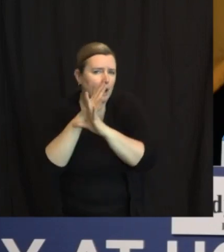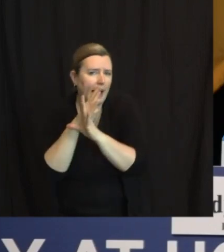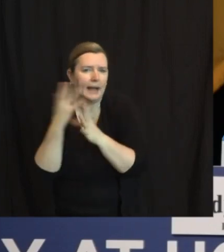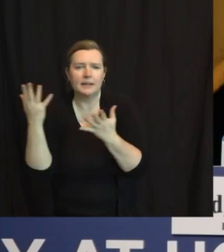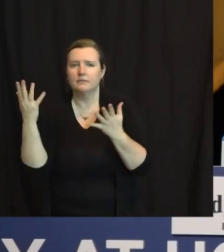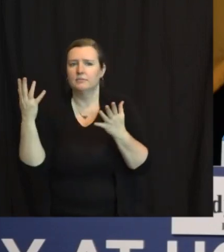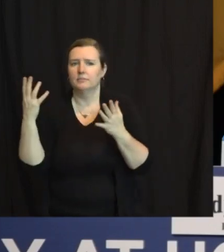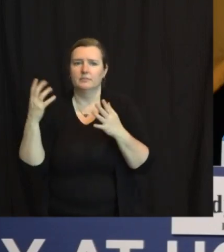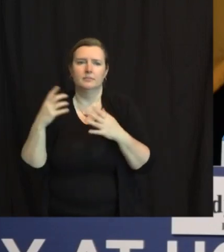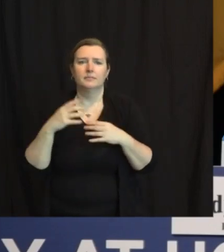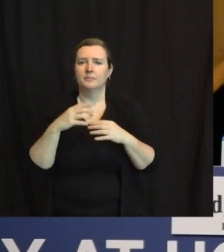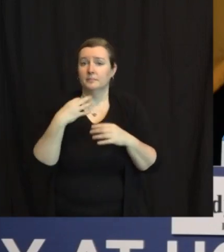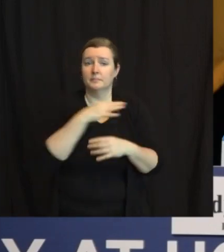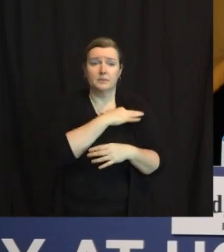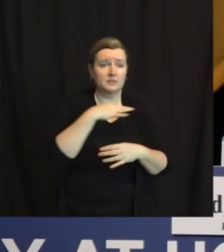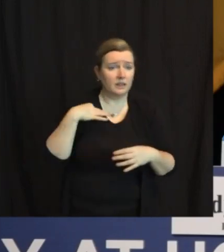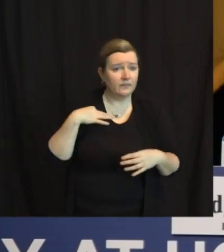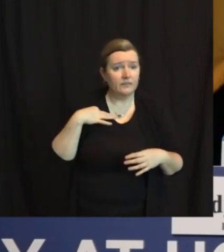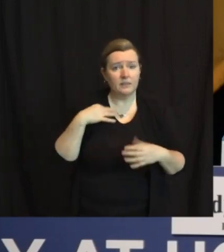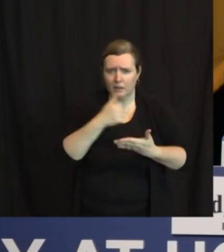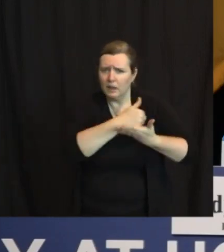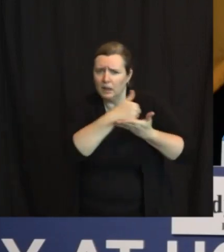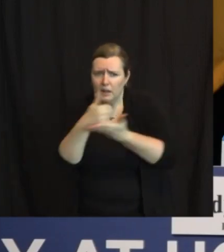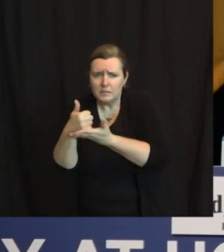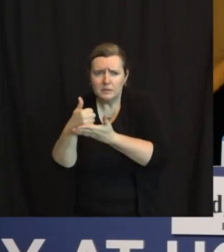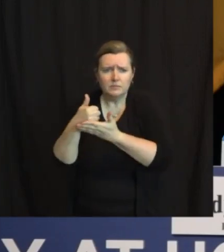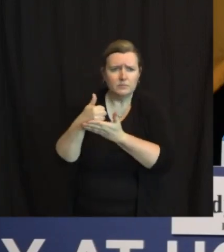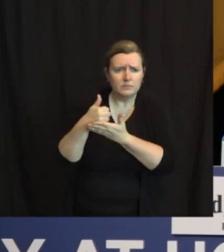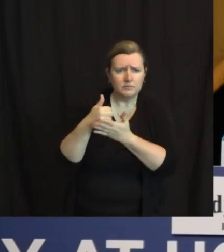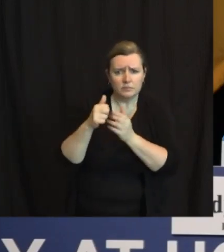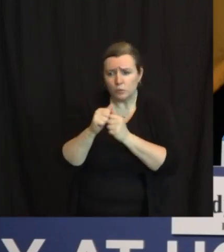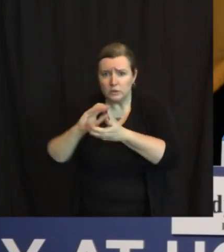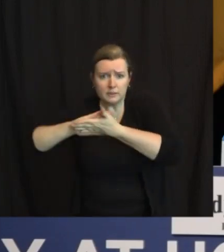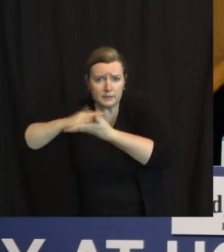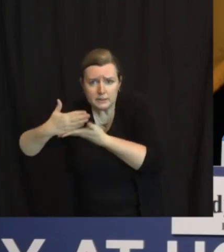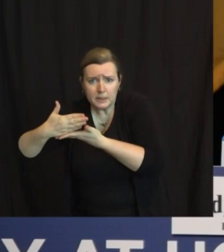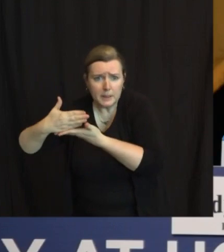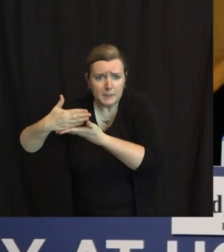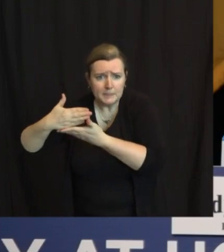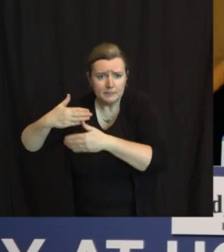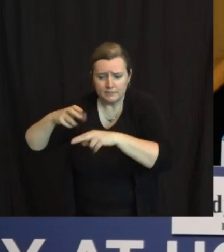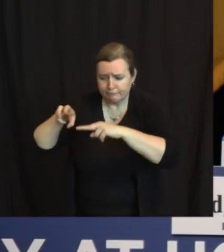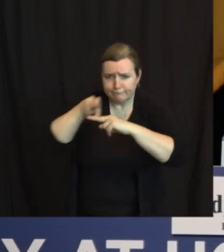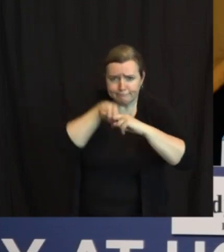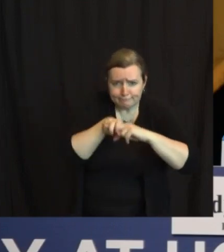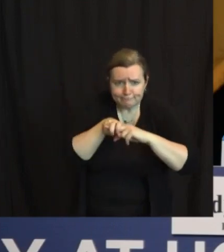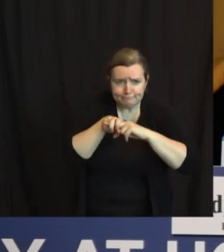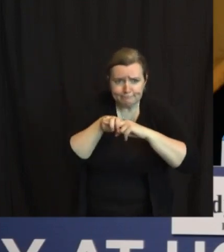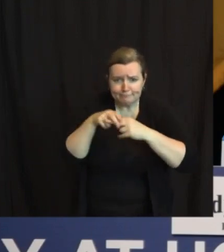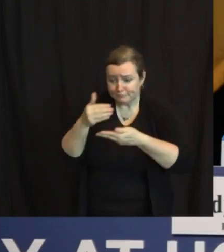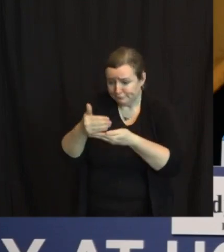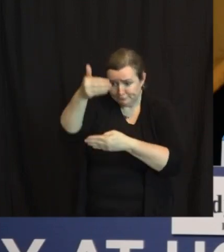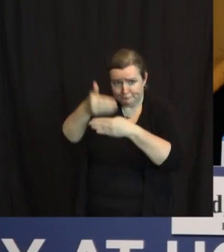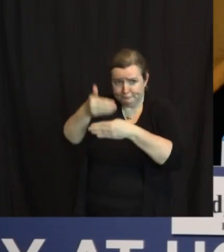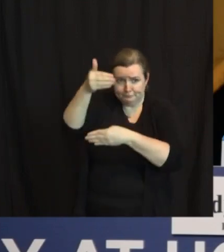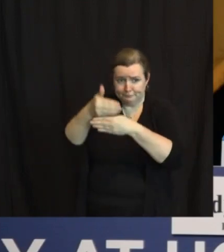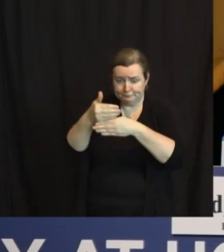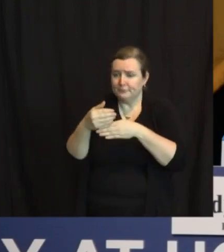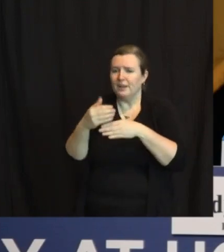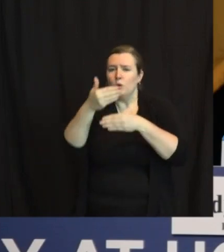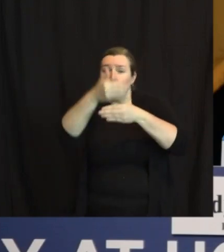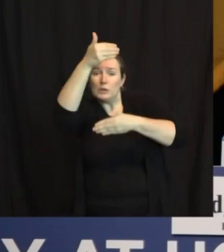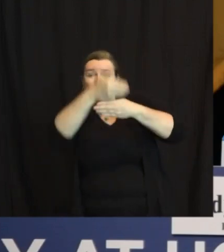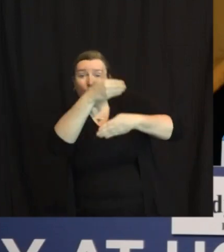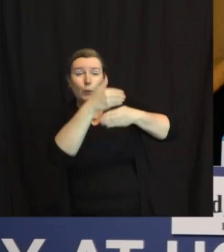staff to accommodate these chats and setting up seating outside of windows for family